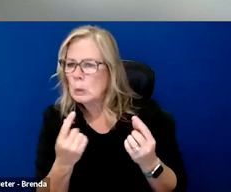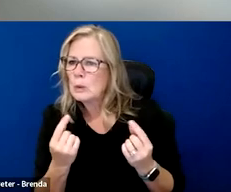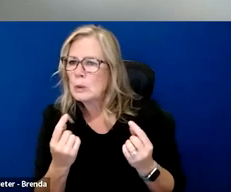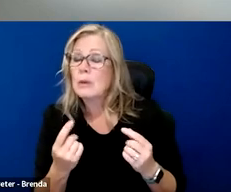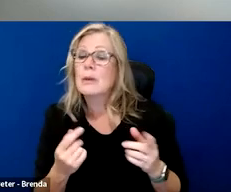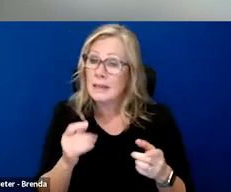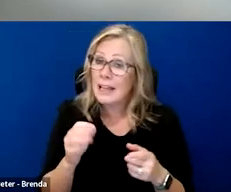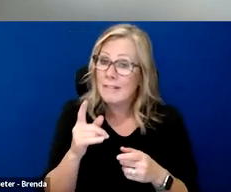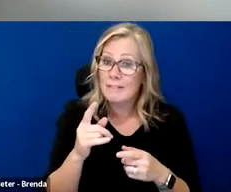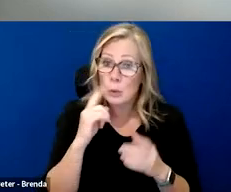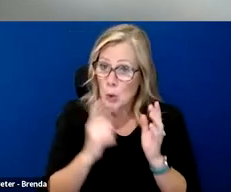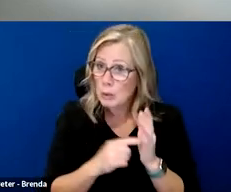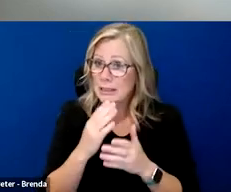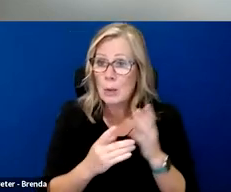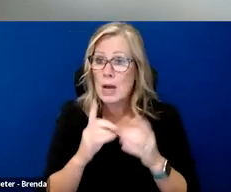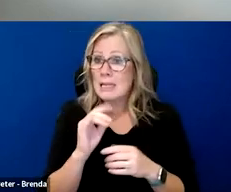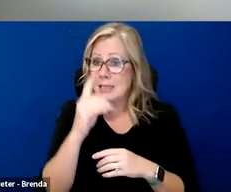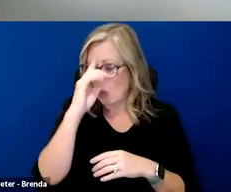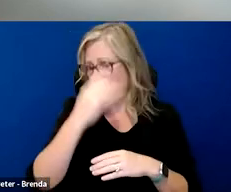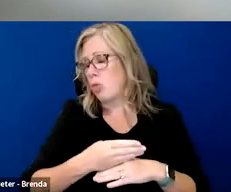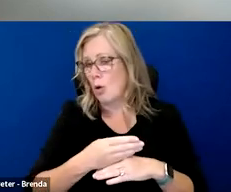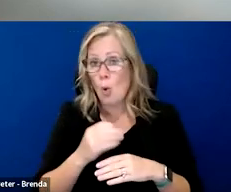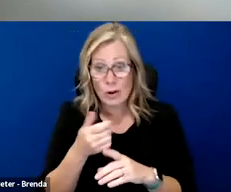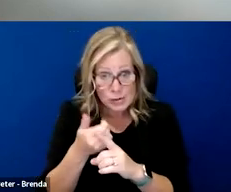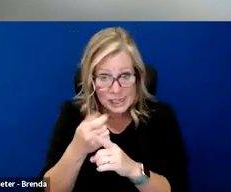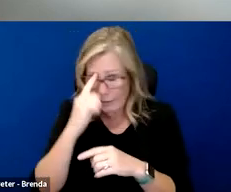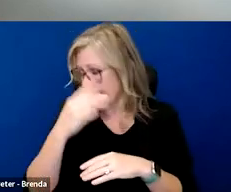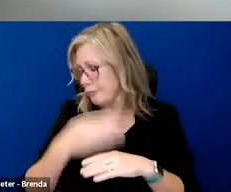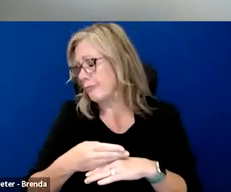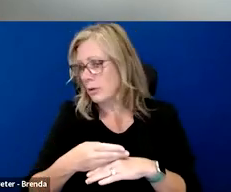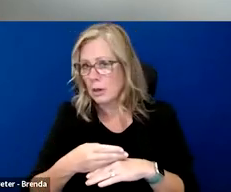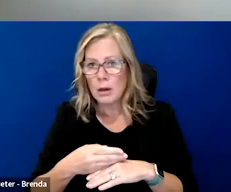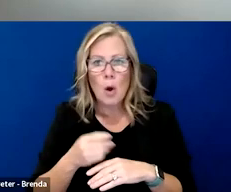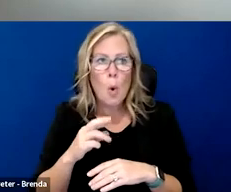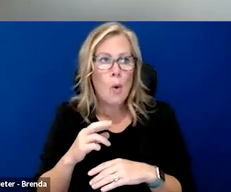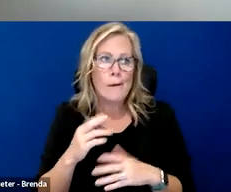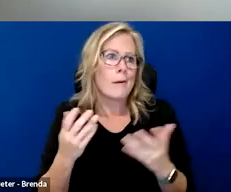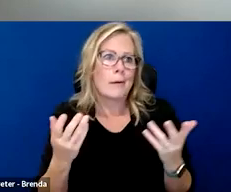or you're with somebody who's actually fainted or becoming confused or